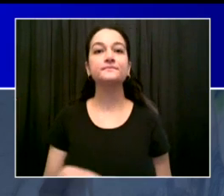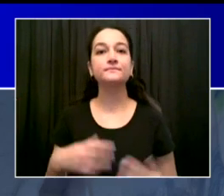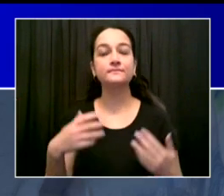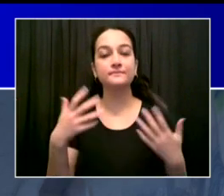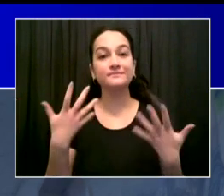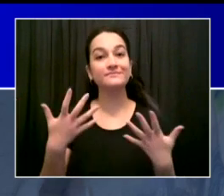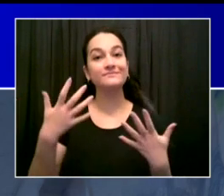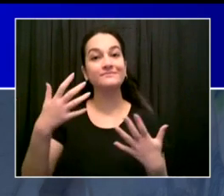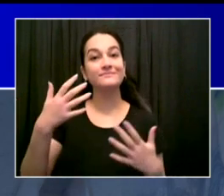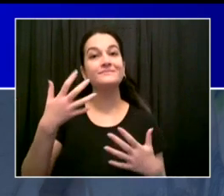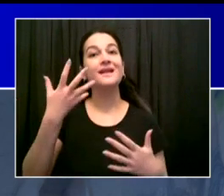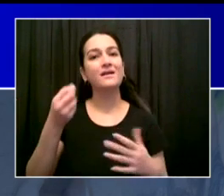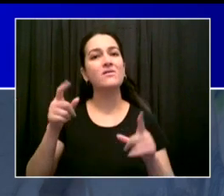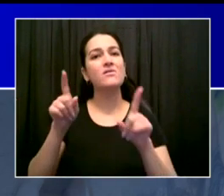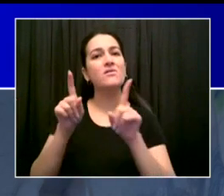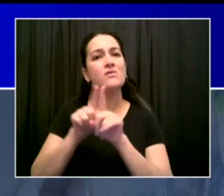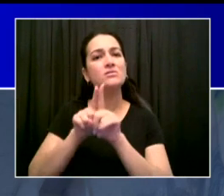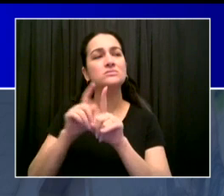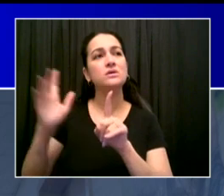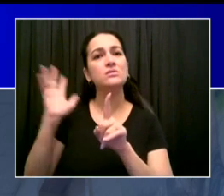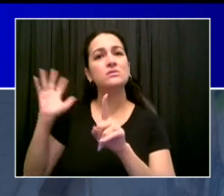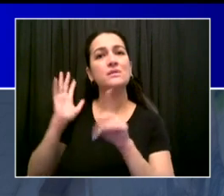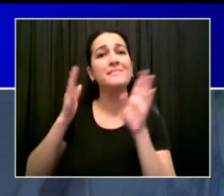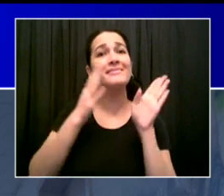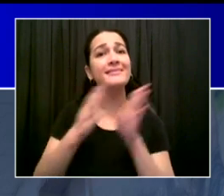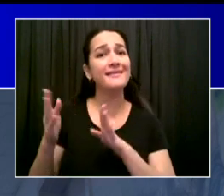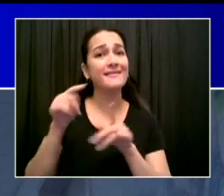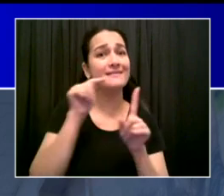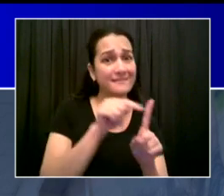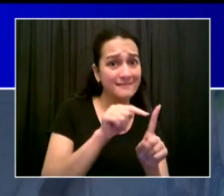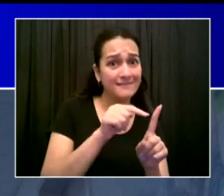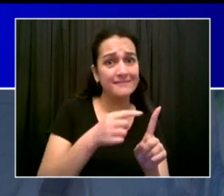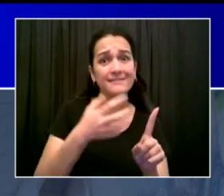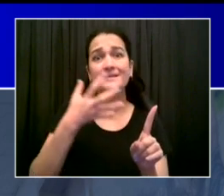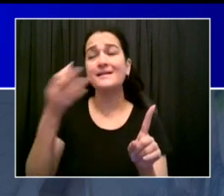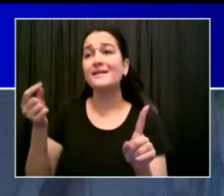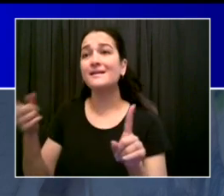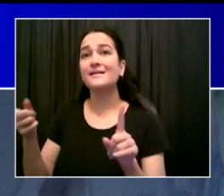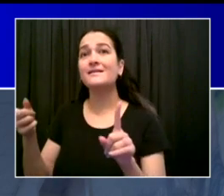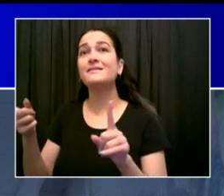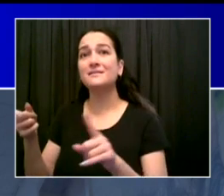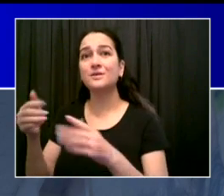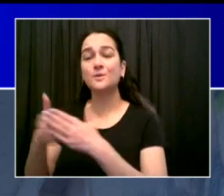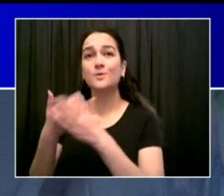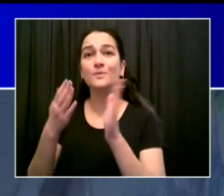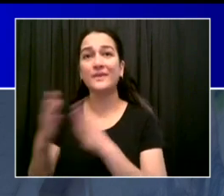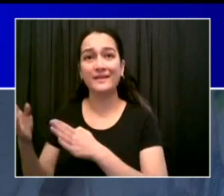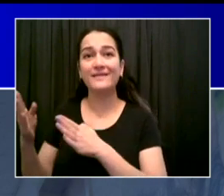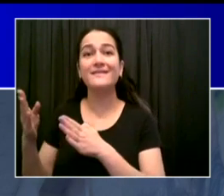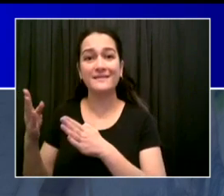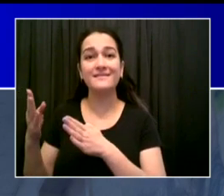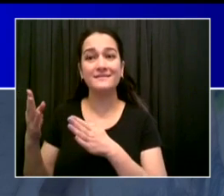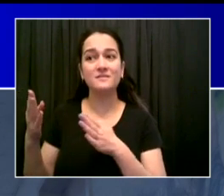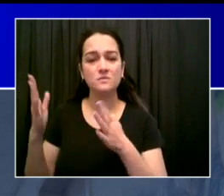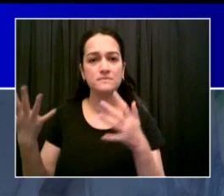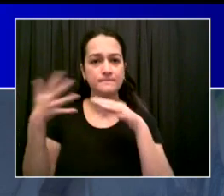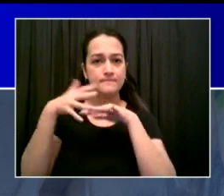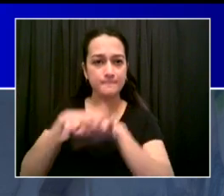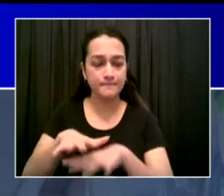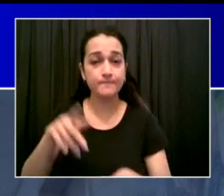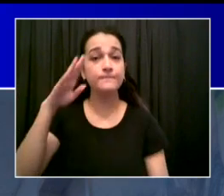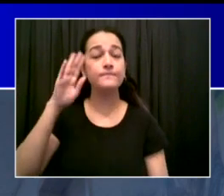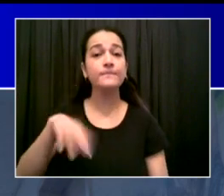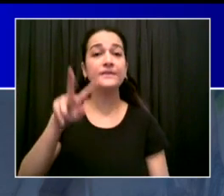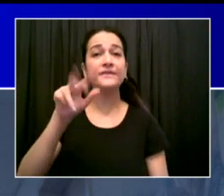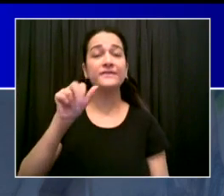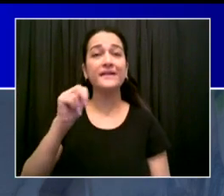280,000 doors have been knocked on by our canvassers, working to convince people it's time to get vaccinated. 20,000 vaccinations have been